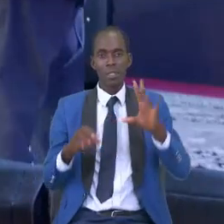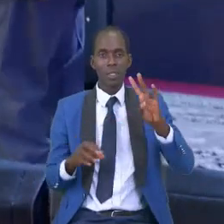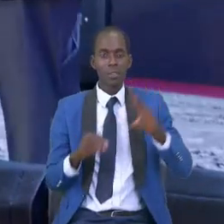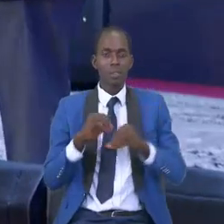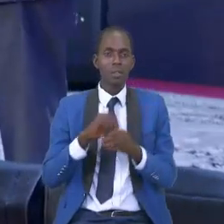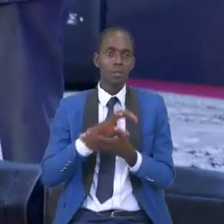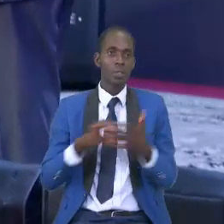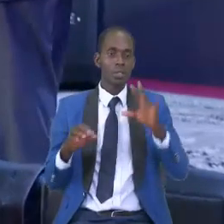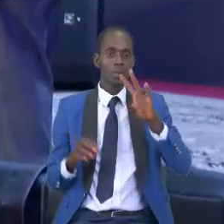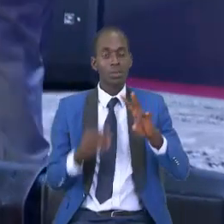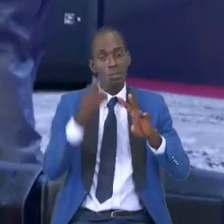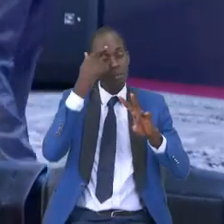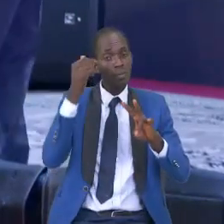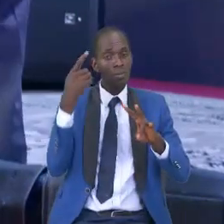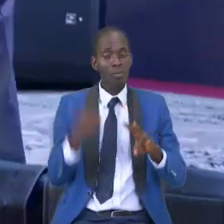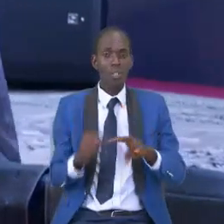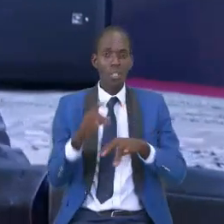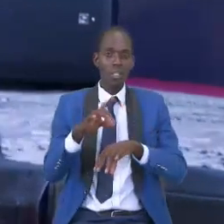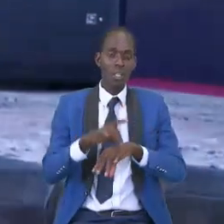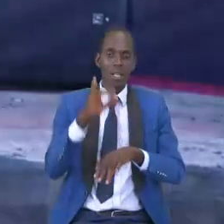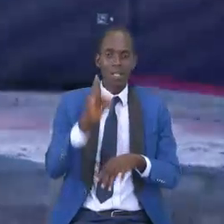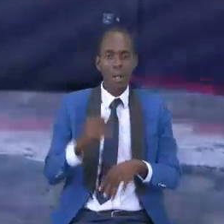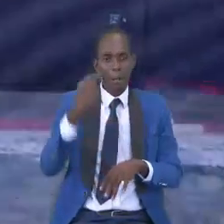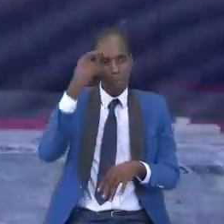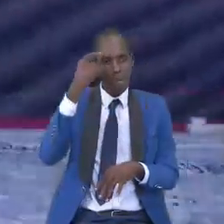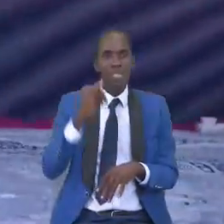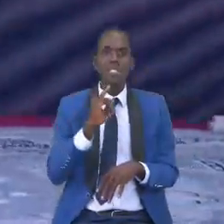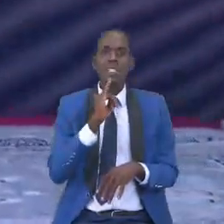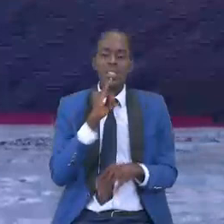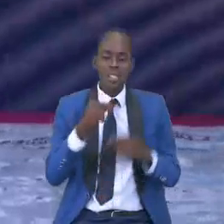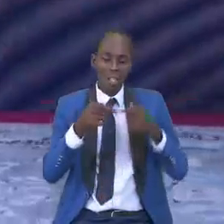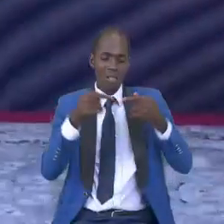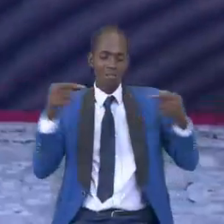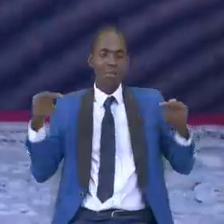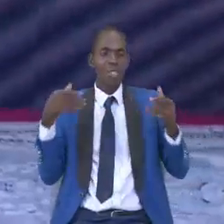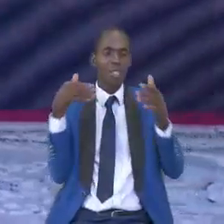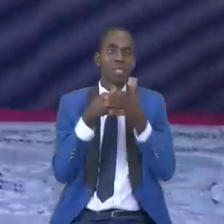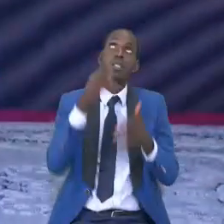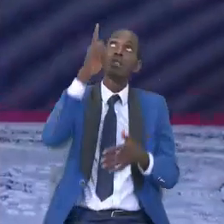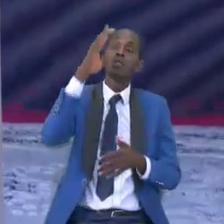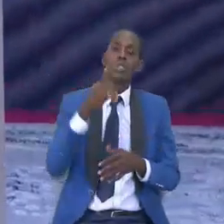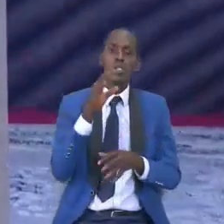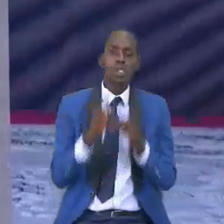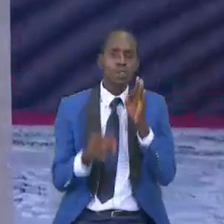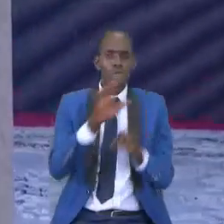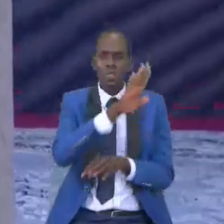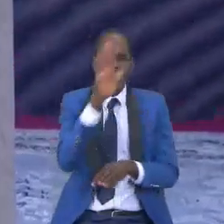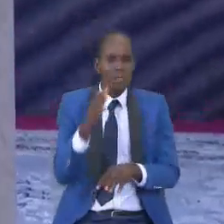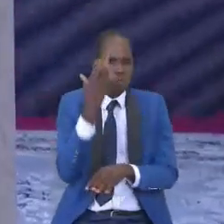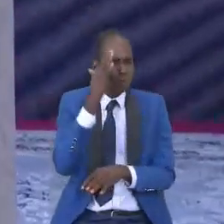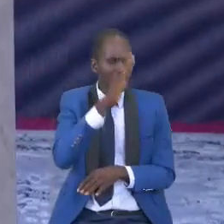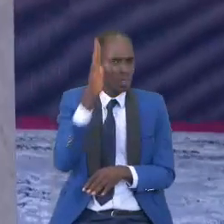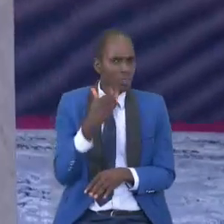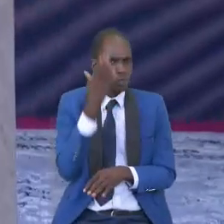there, because the carnal mind is enmity against God. If you never, if you didn't know